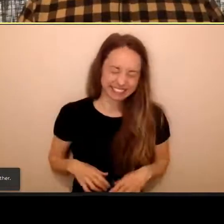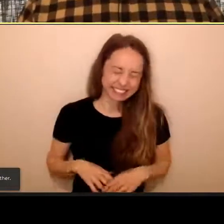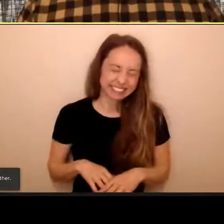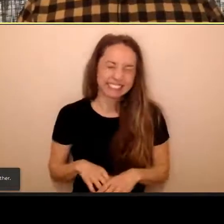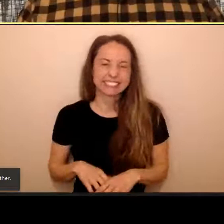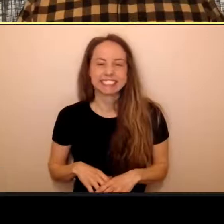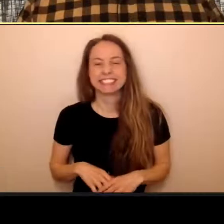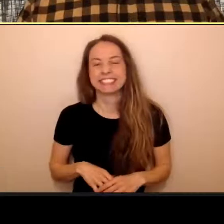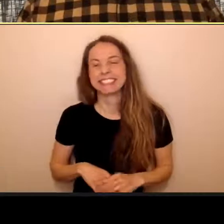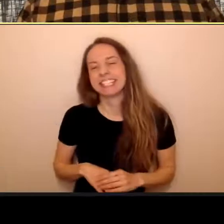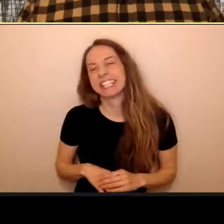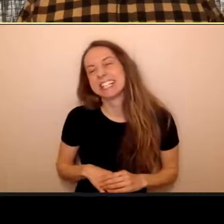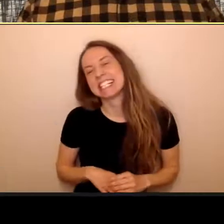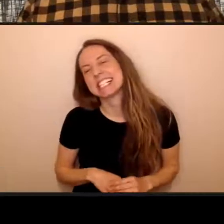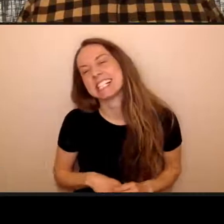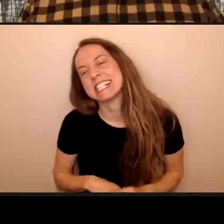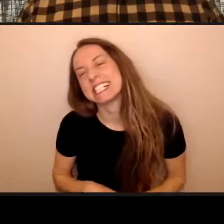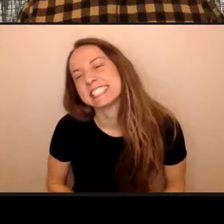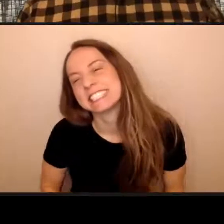um,